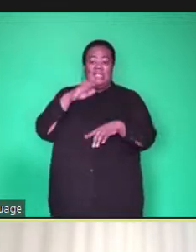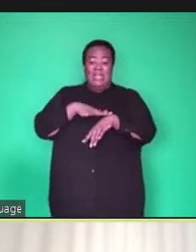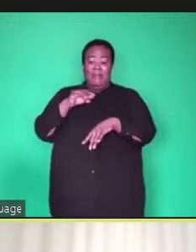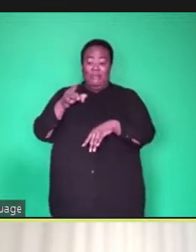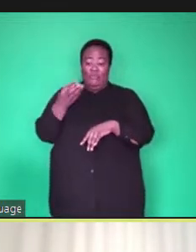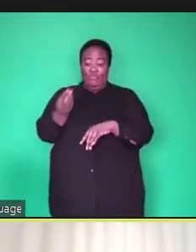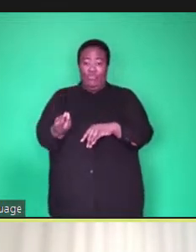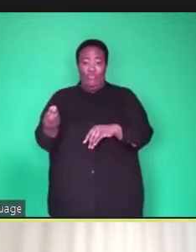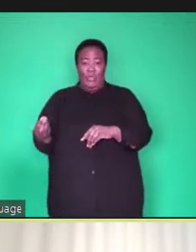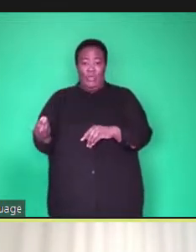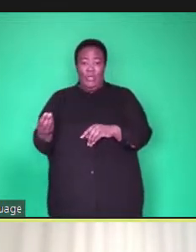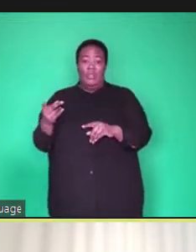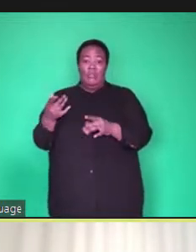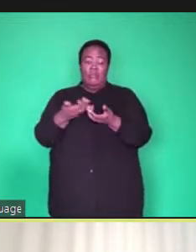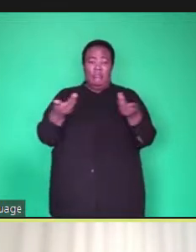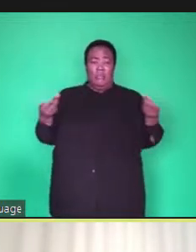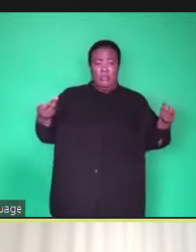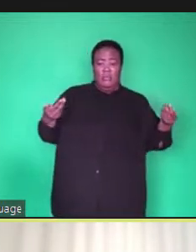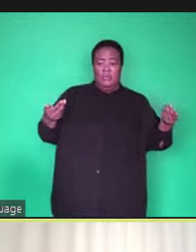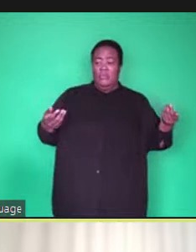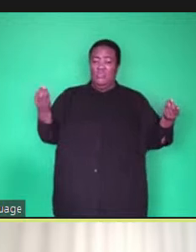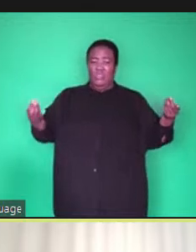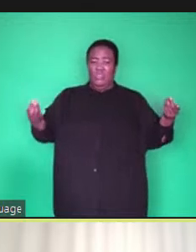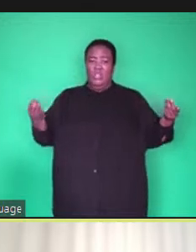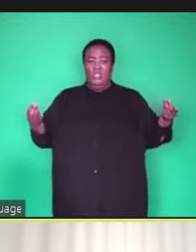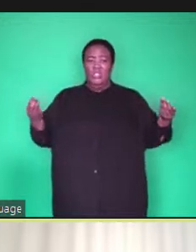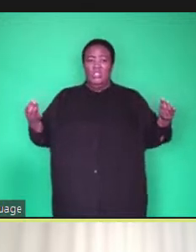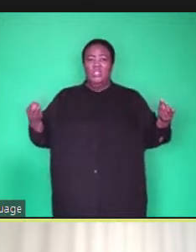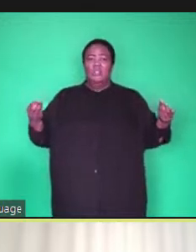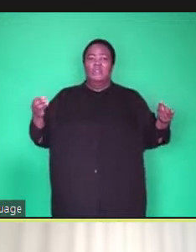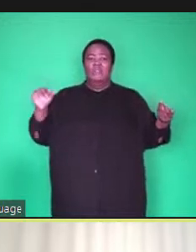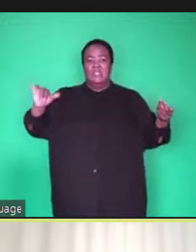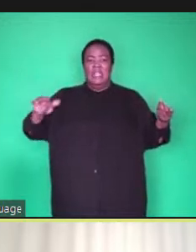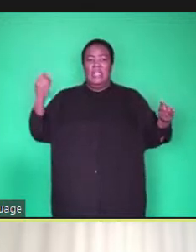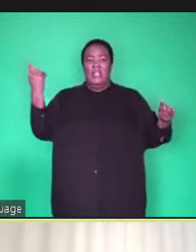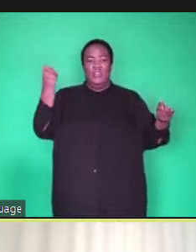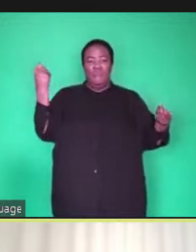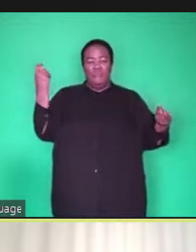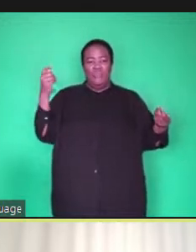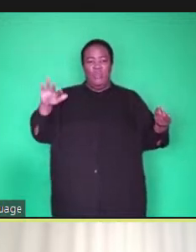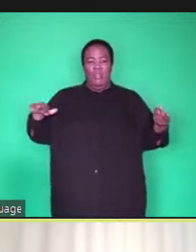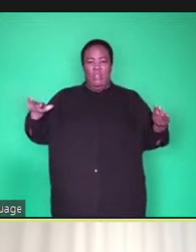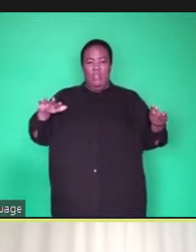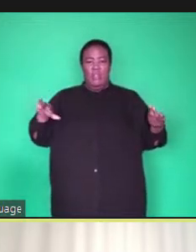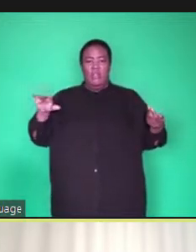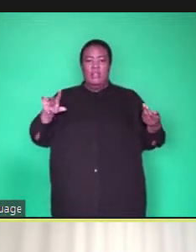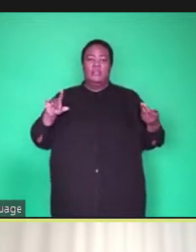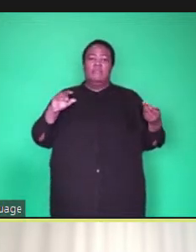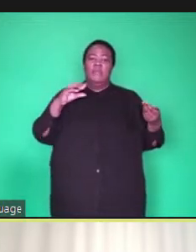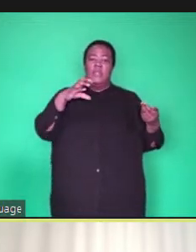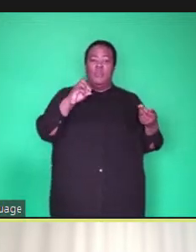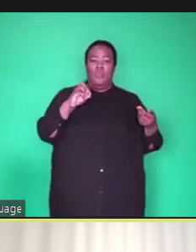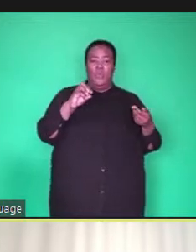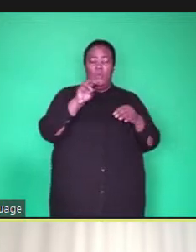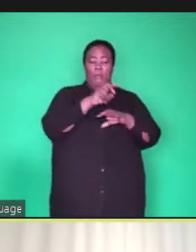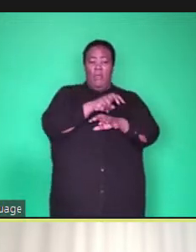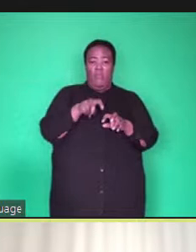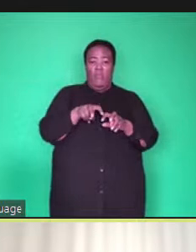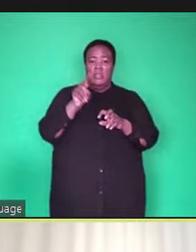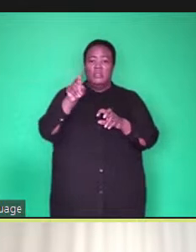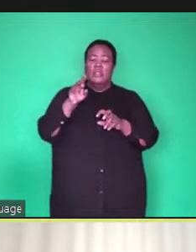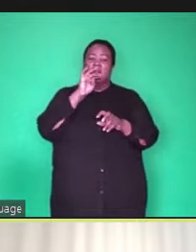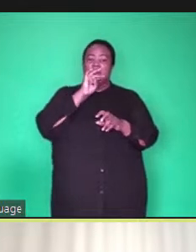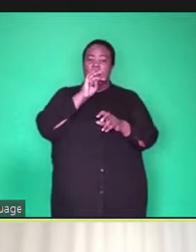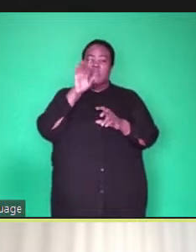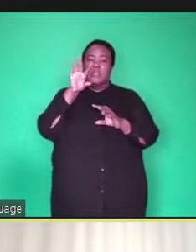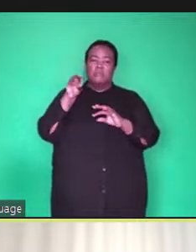migration events, the child was most likely to end up living in a rural area, whereas co-migration that resulted in co-residence